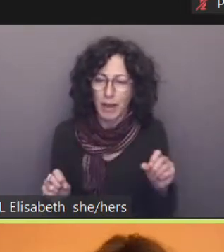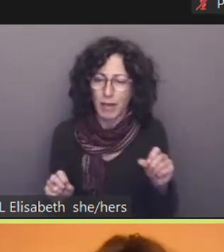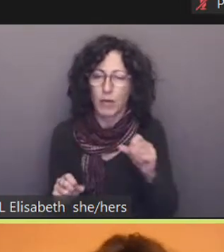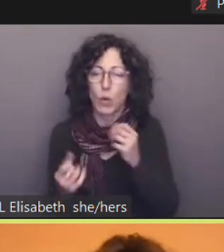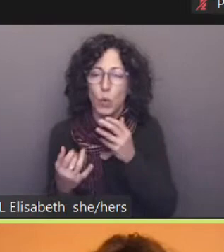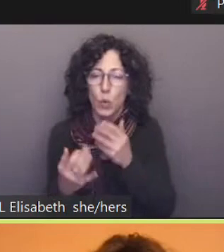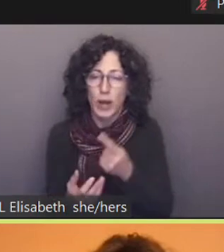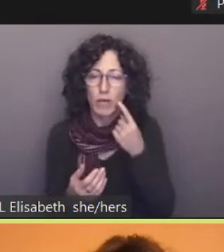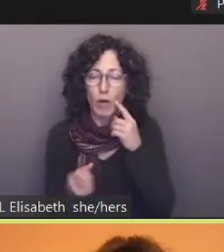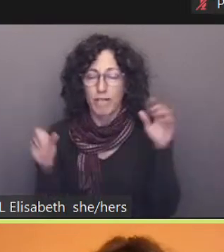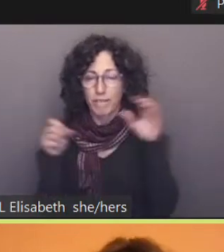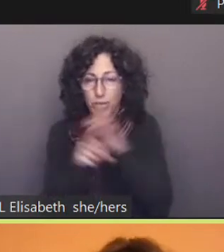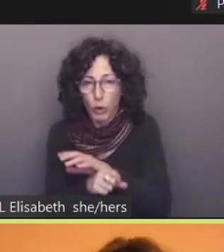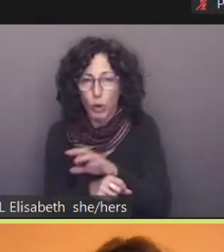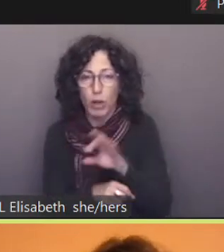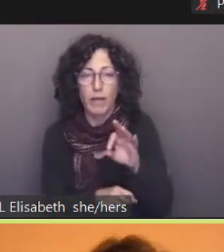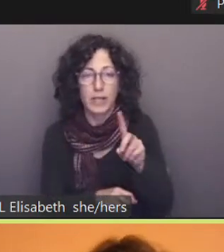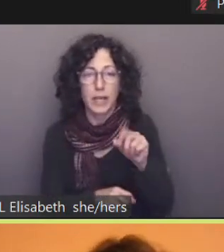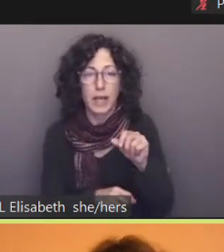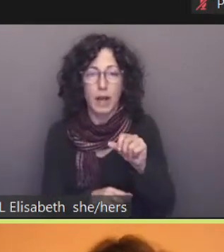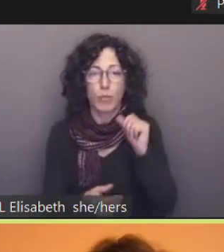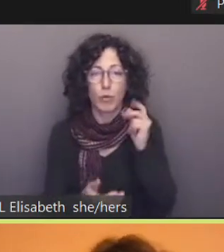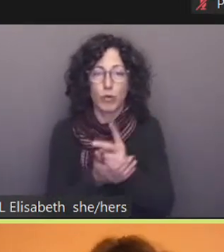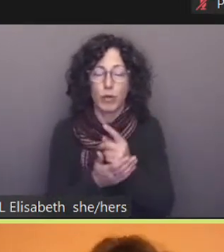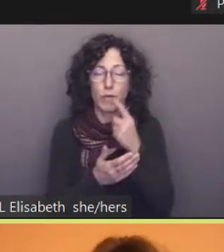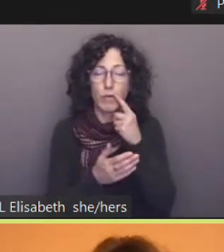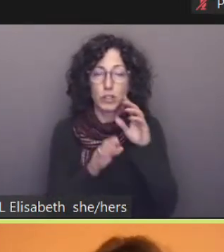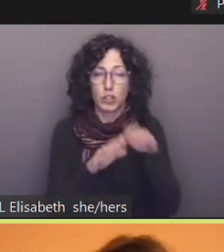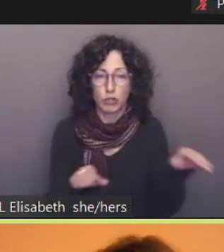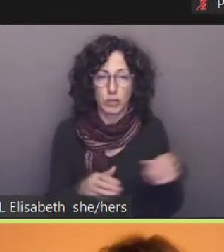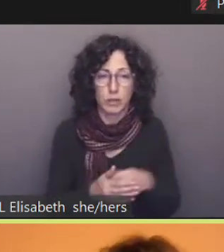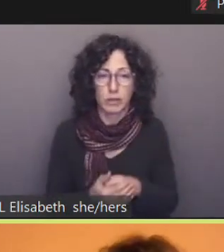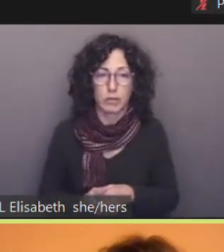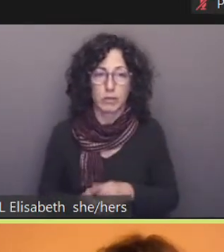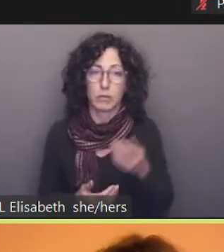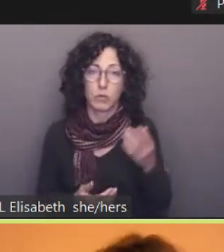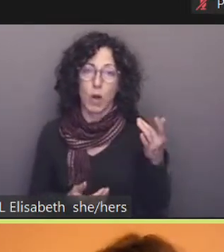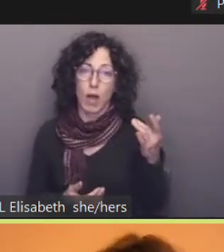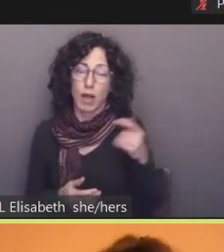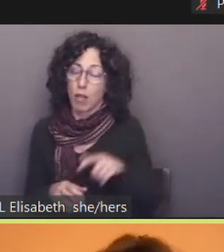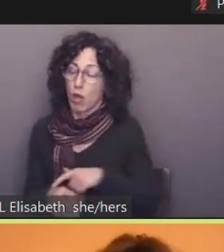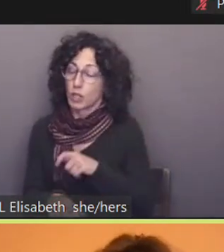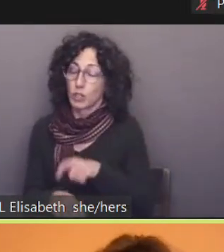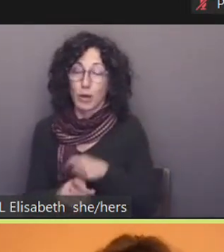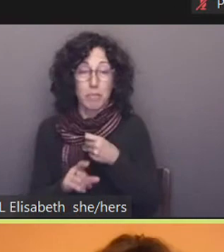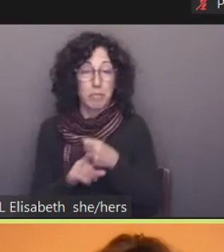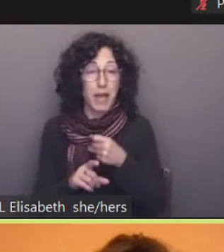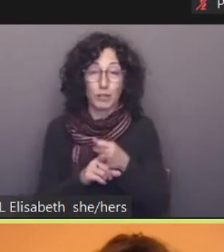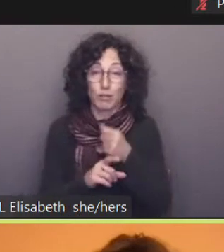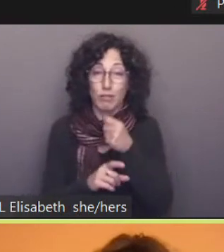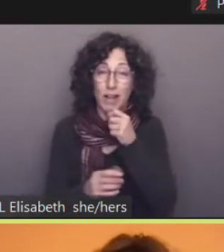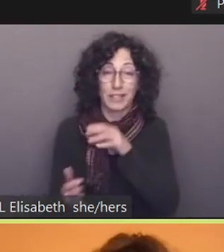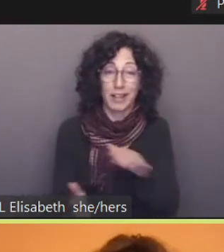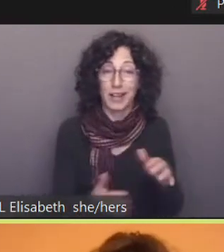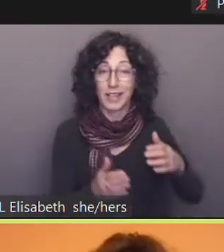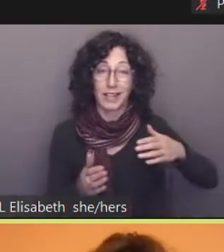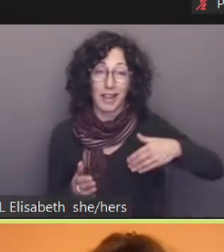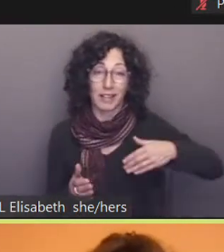for children? And the follow-up is, long-term impacts have not been studied. Should we be